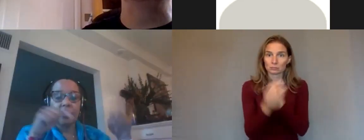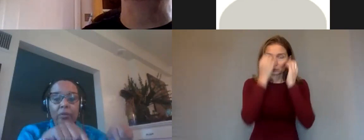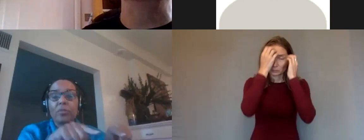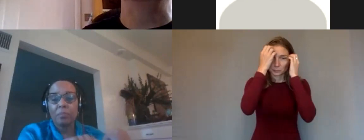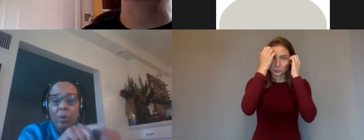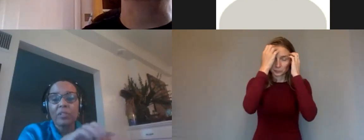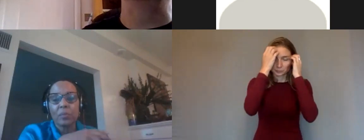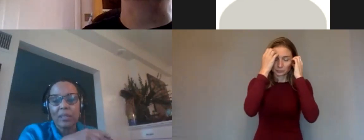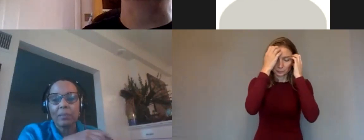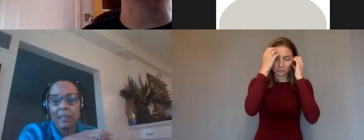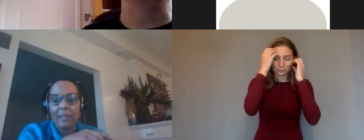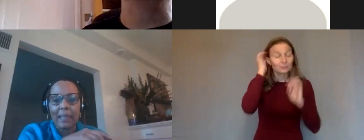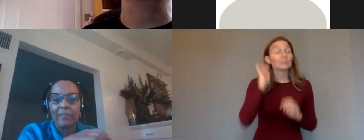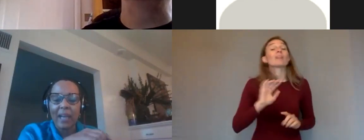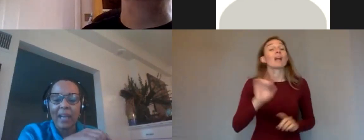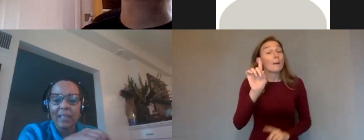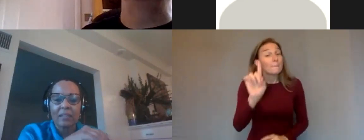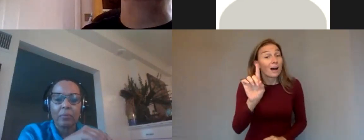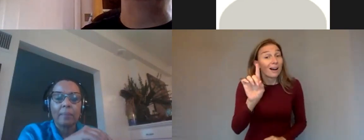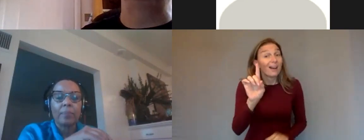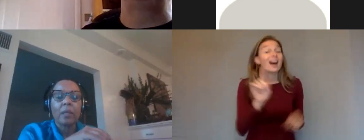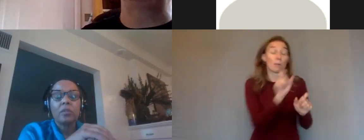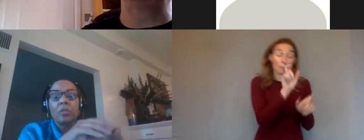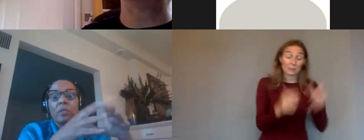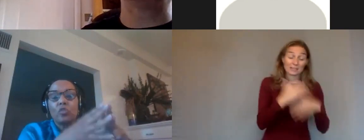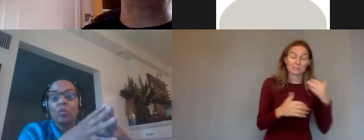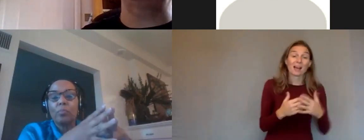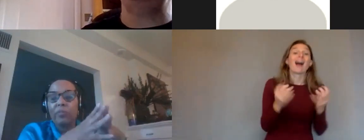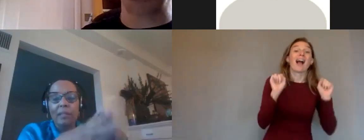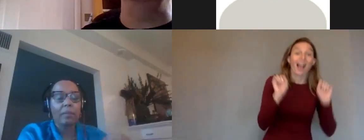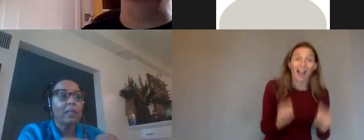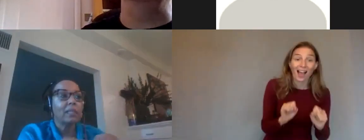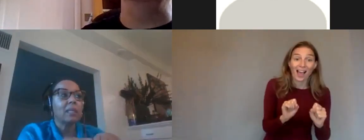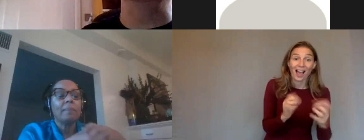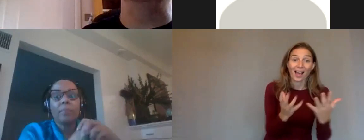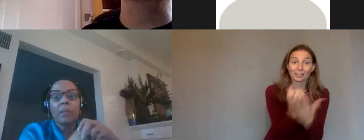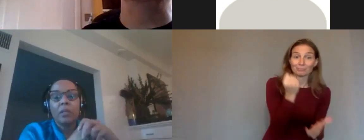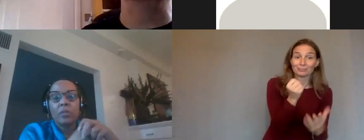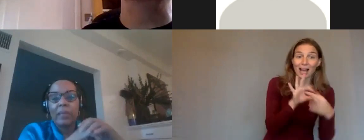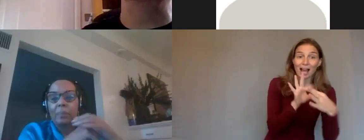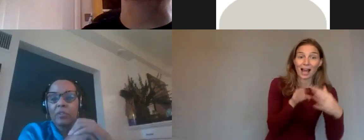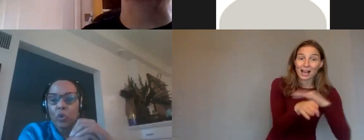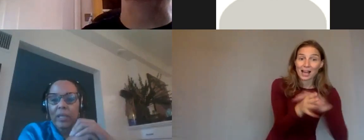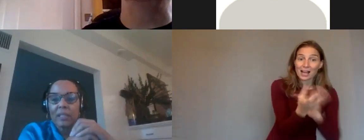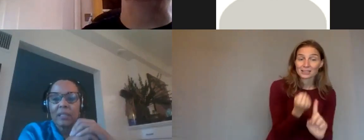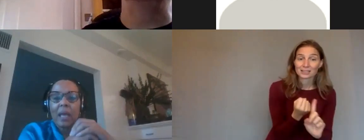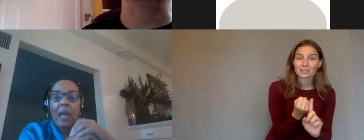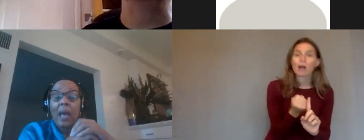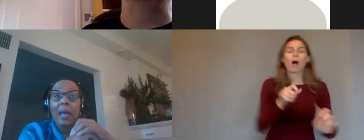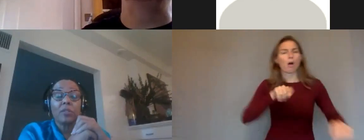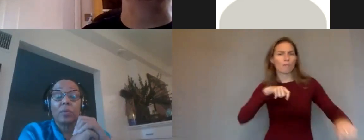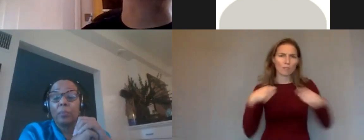again, those persons with disabilities that have access to it, to ensure more flexibility, to enable